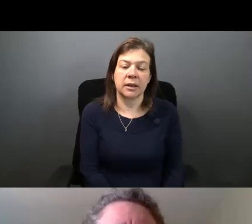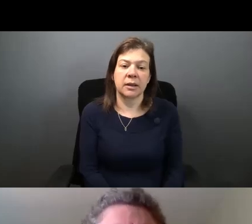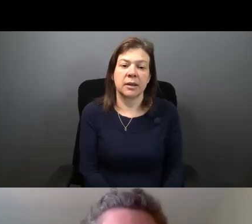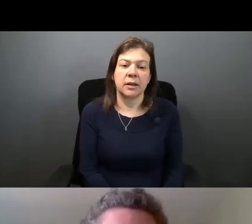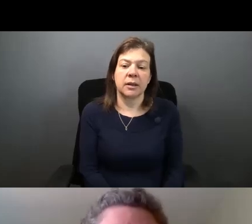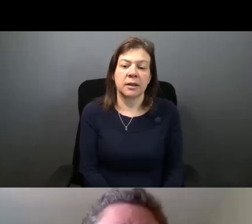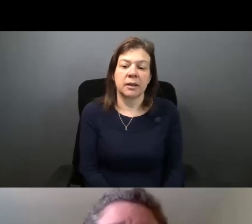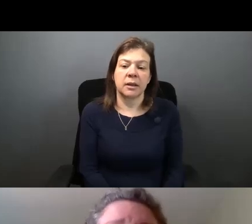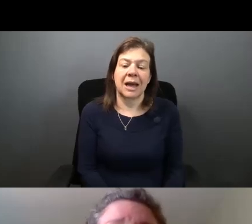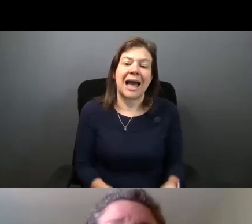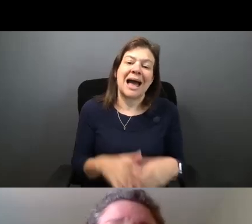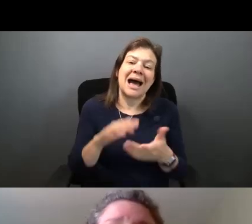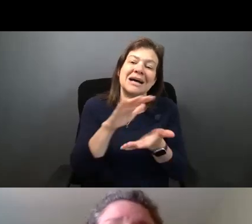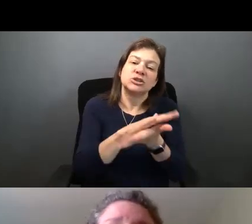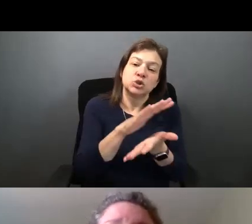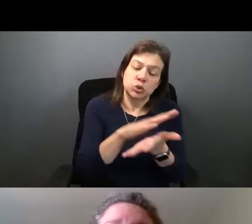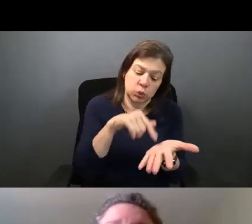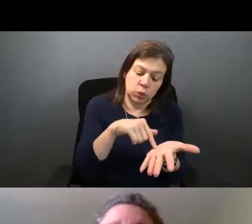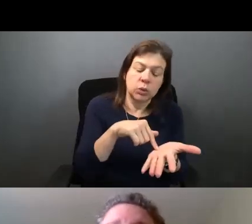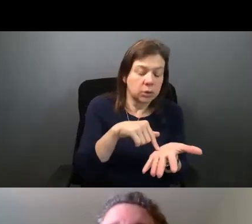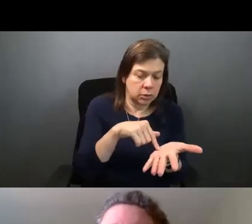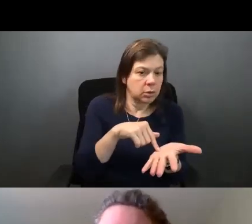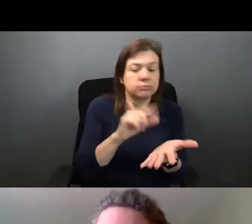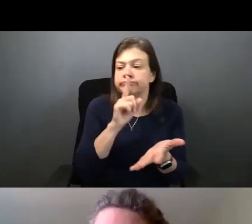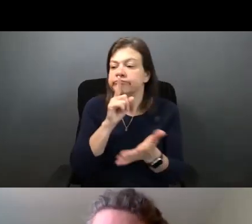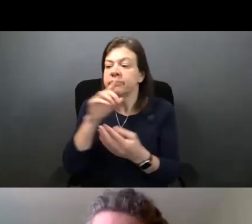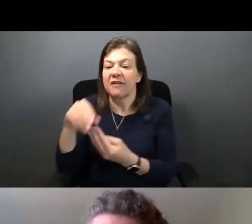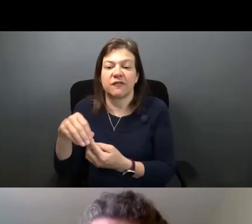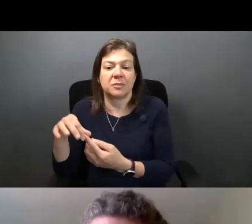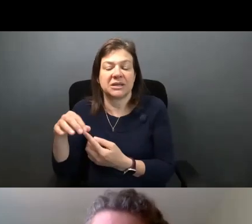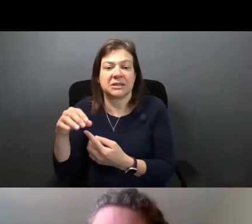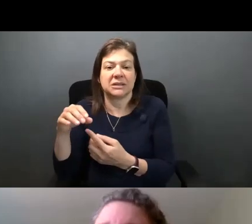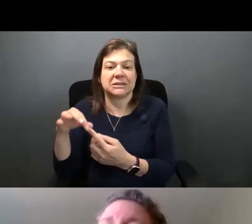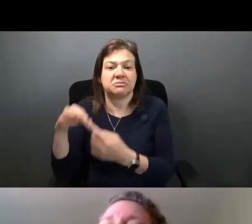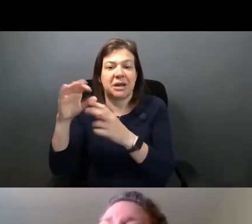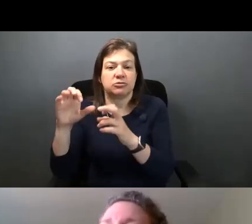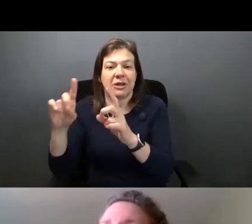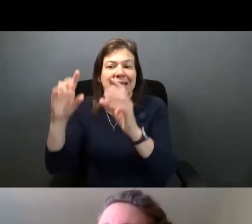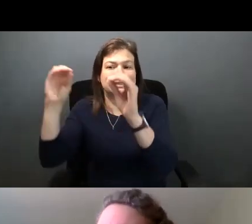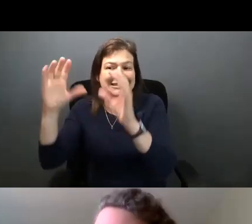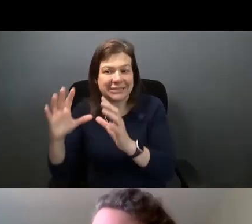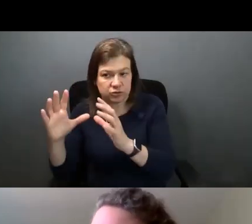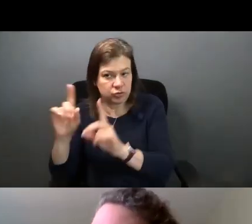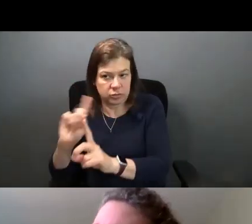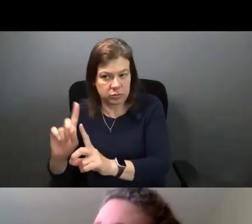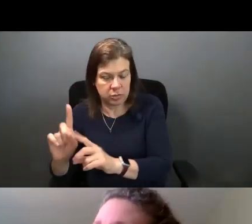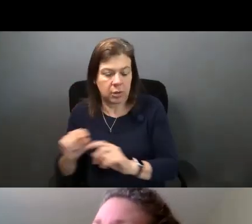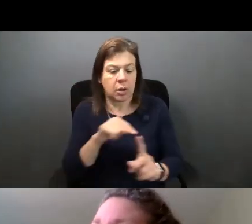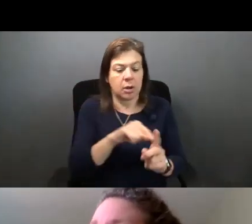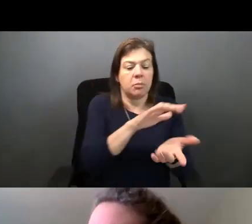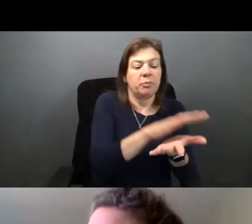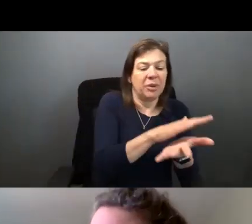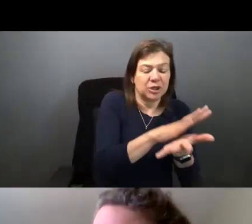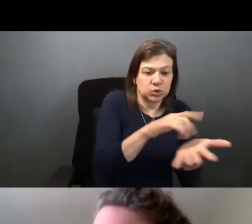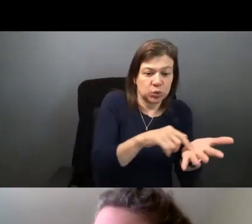a school, it should not be necessarily from a SPED teacher, but the teacher may actually